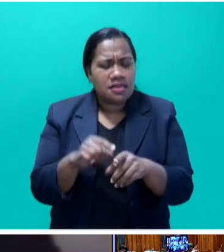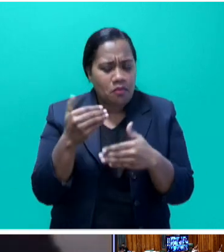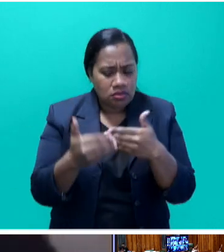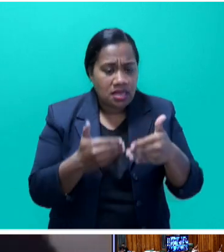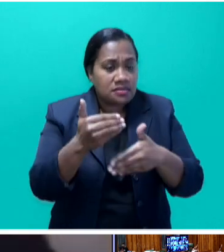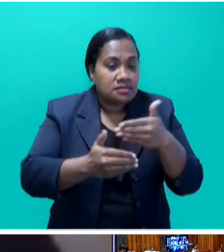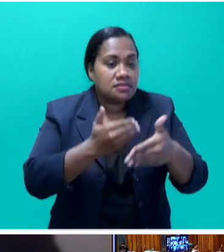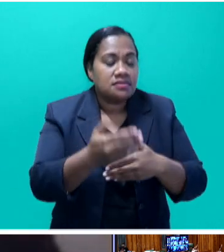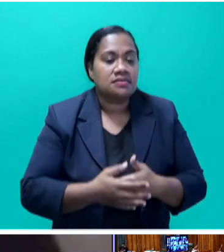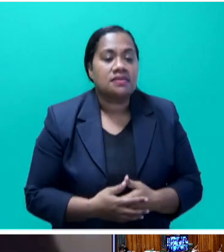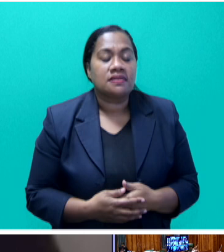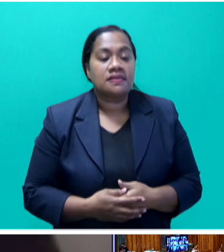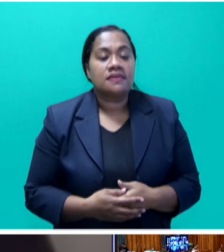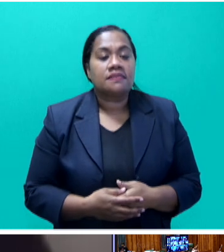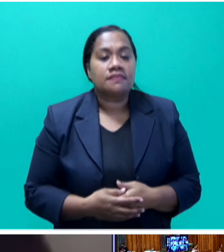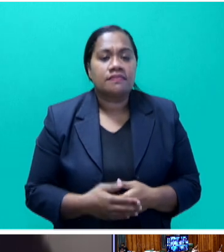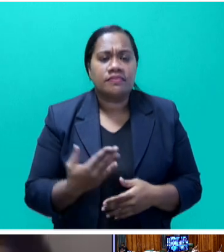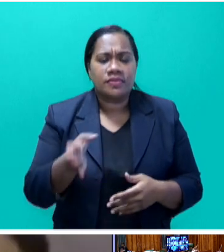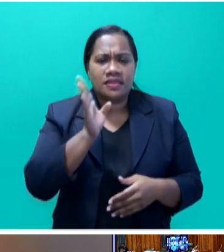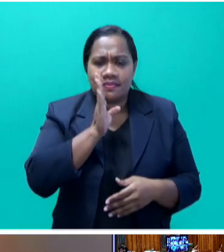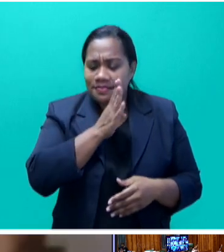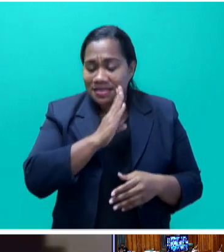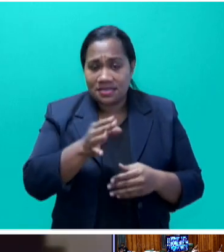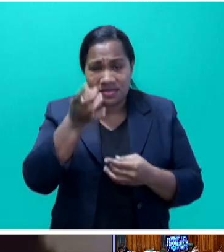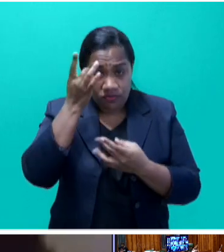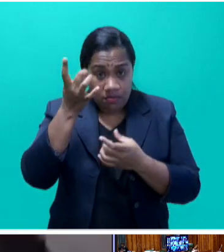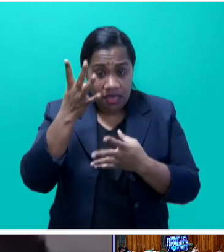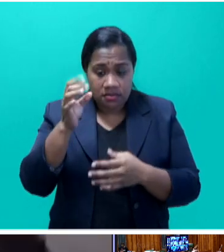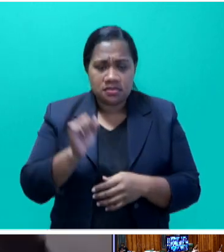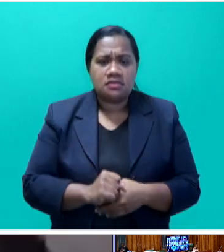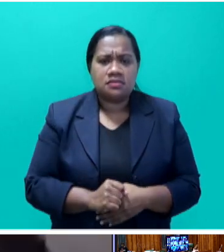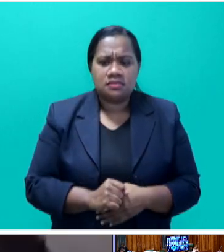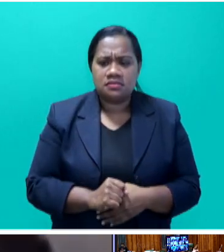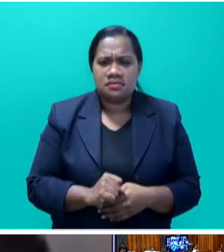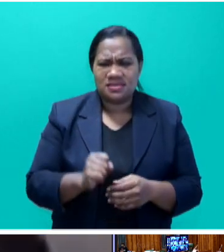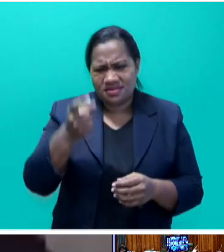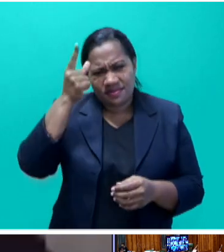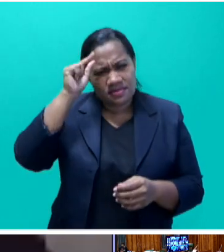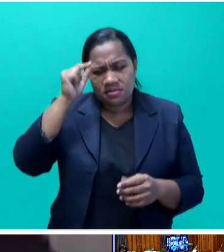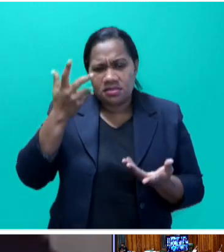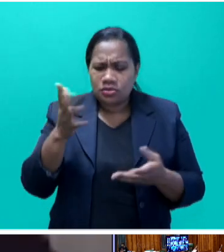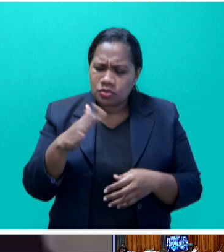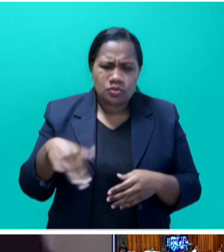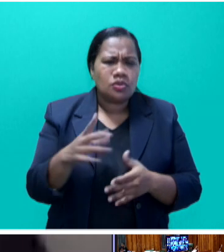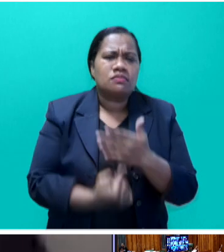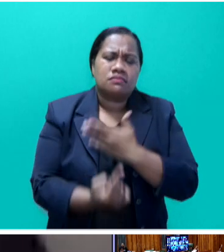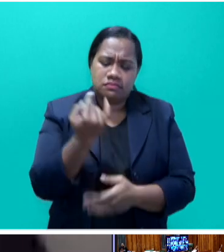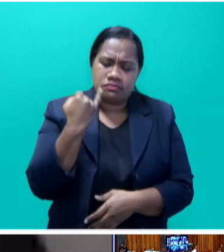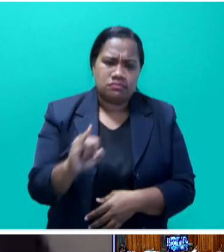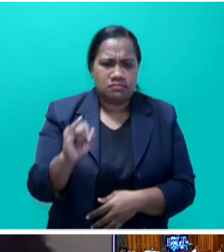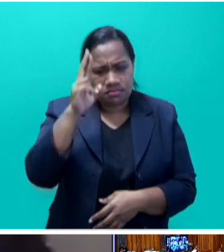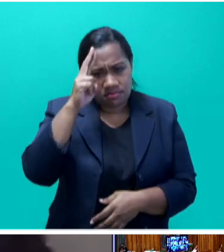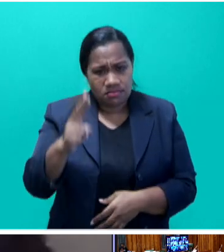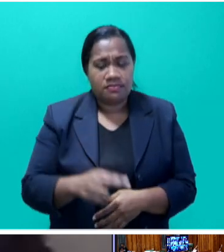again created misinformation, and they're inciting Fijians. And it's all wrong, sir. The amendment